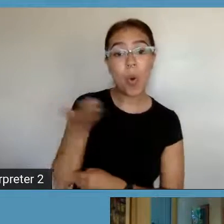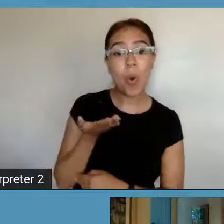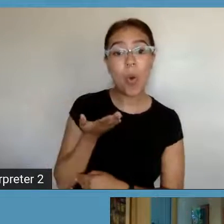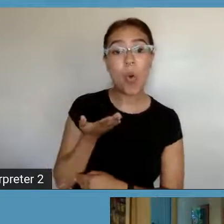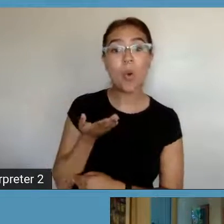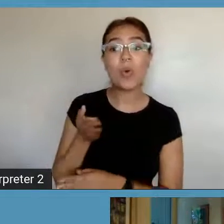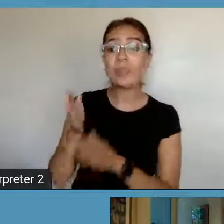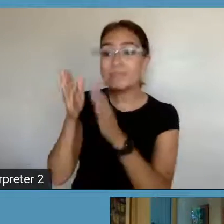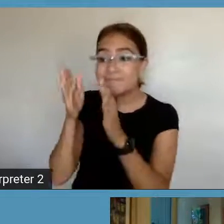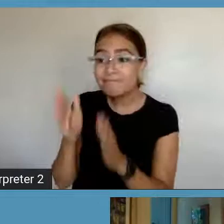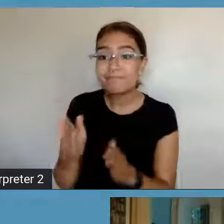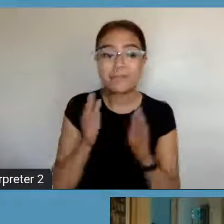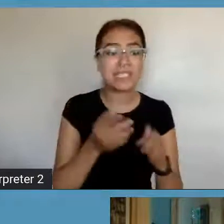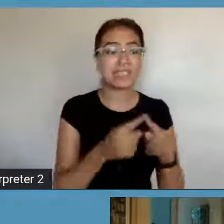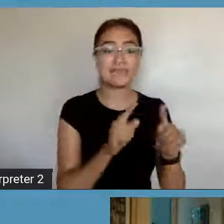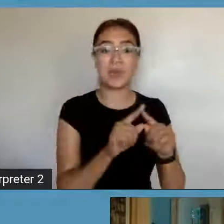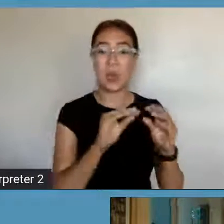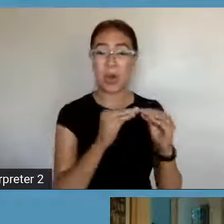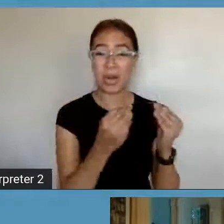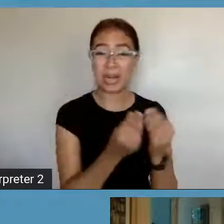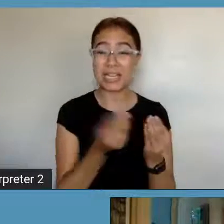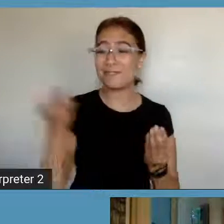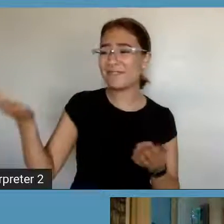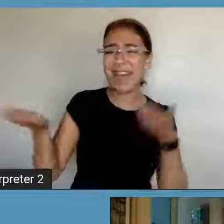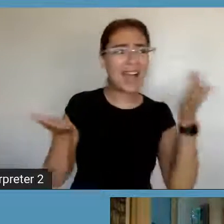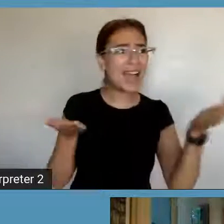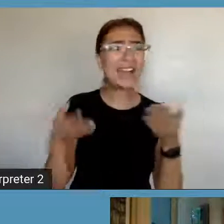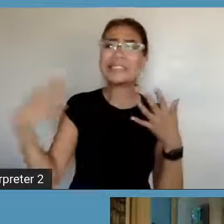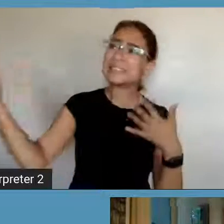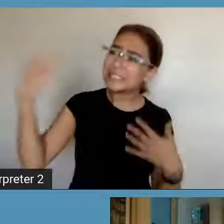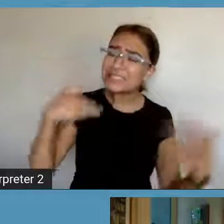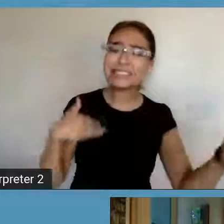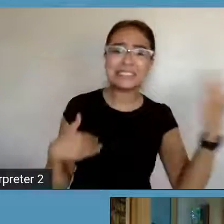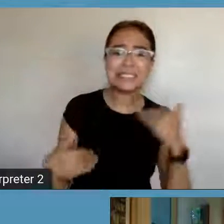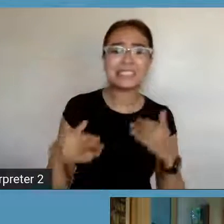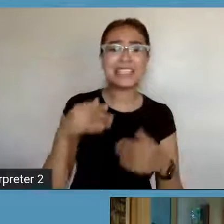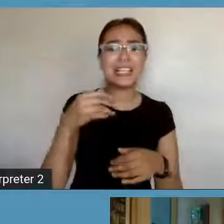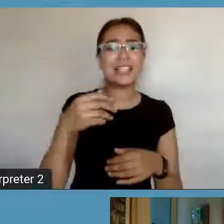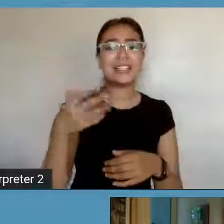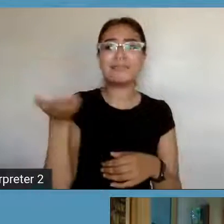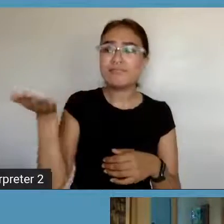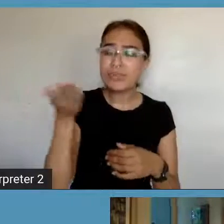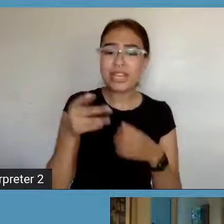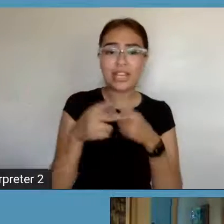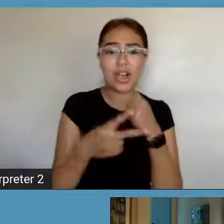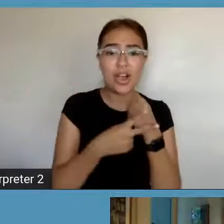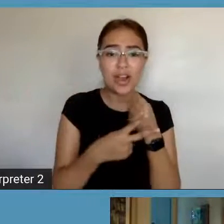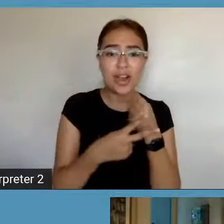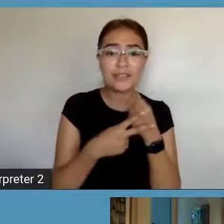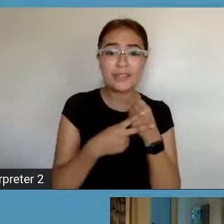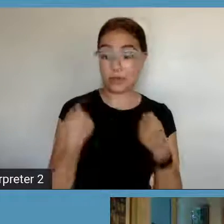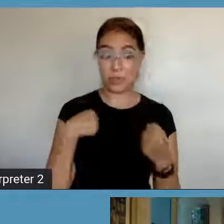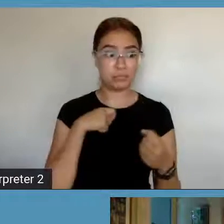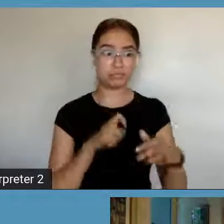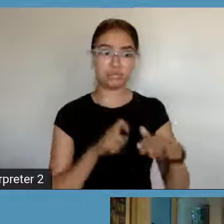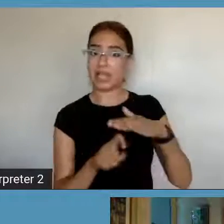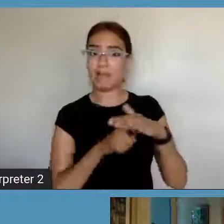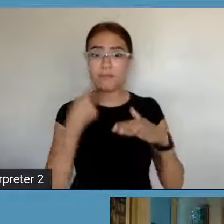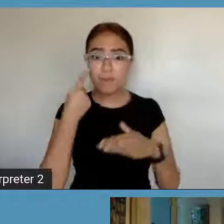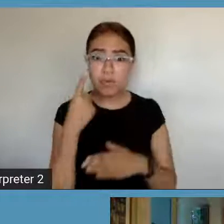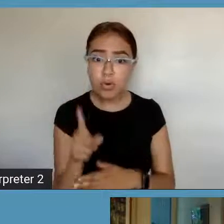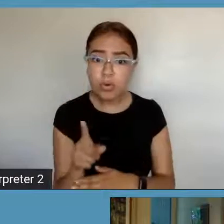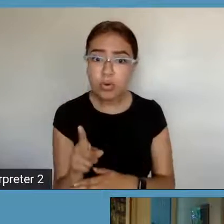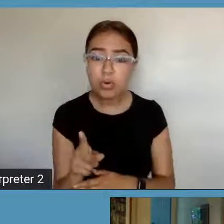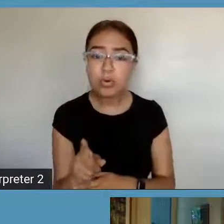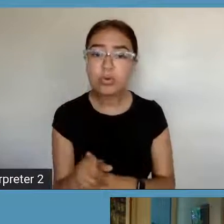and organizations and invite them to come and bring their materials and their artifacts, and we'll scan them for you. And, you know, there's always an issue